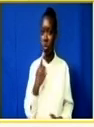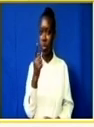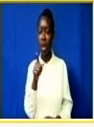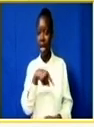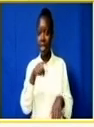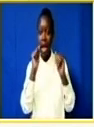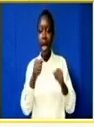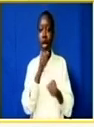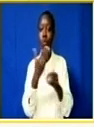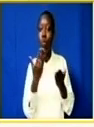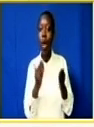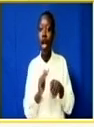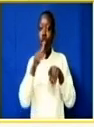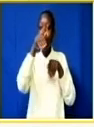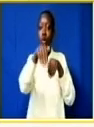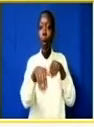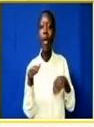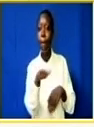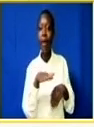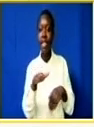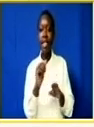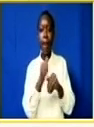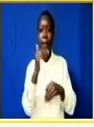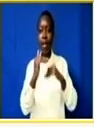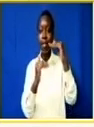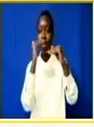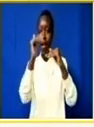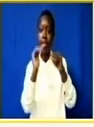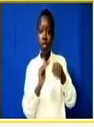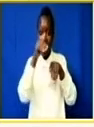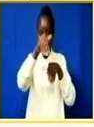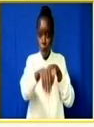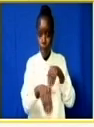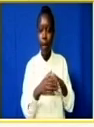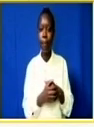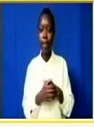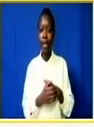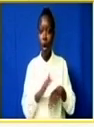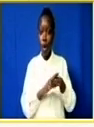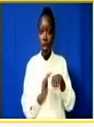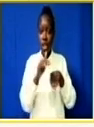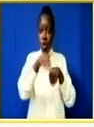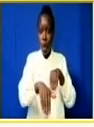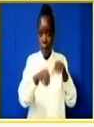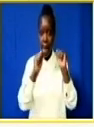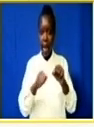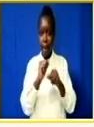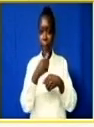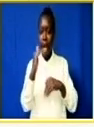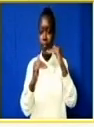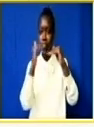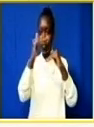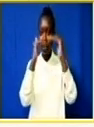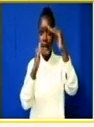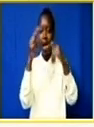on slopy areas. On slopy areas as well. Making the terraces. Once you make the terrace, you know you can make it wide enough. Yes. You put your water. Yeah. And